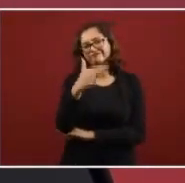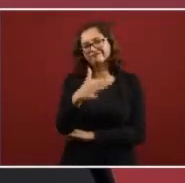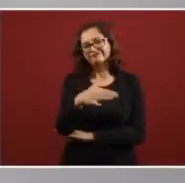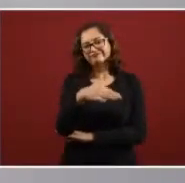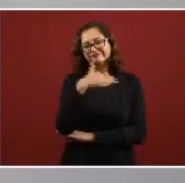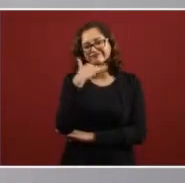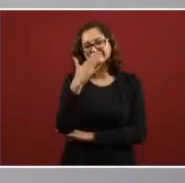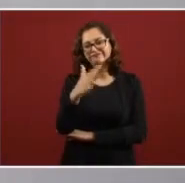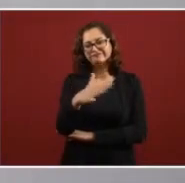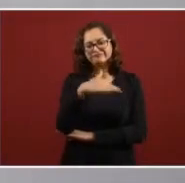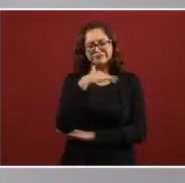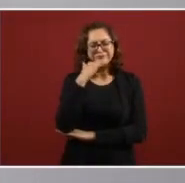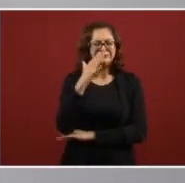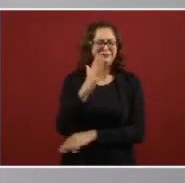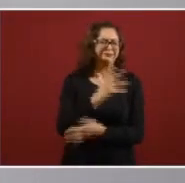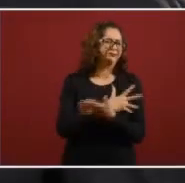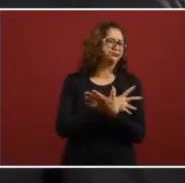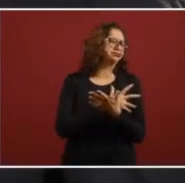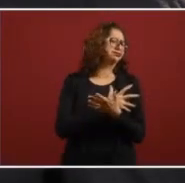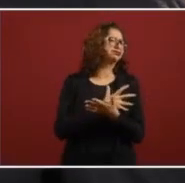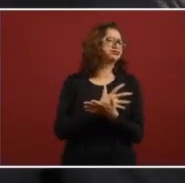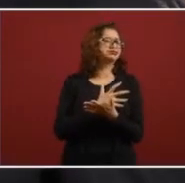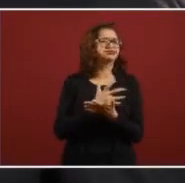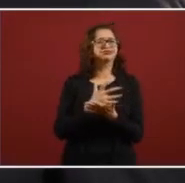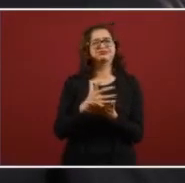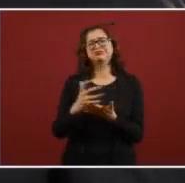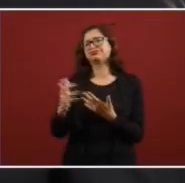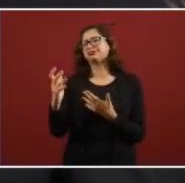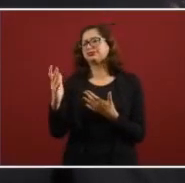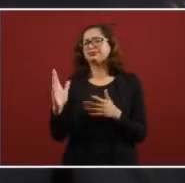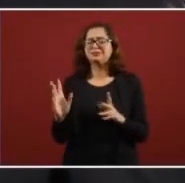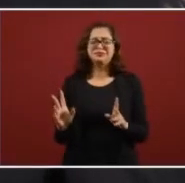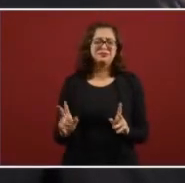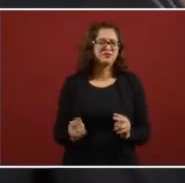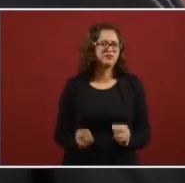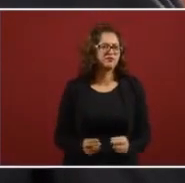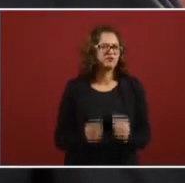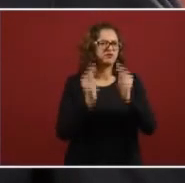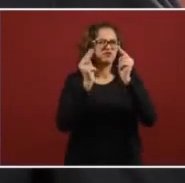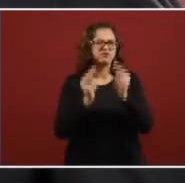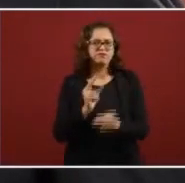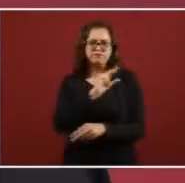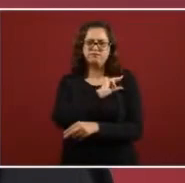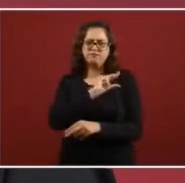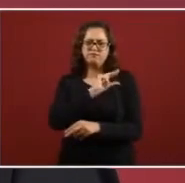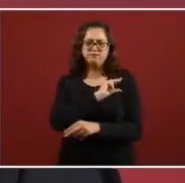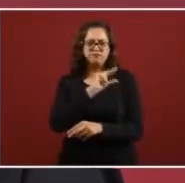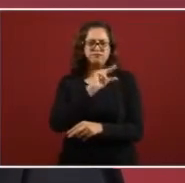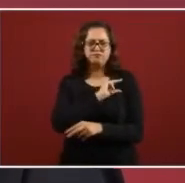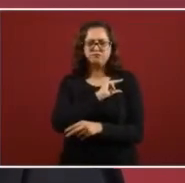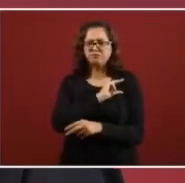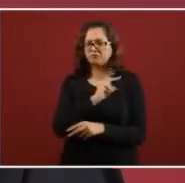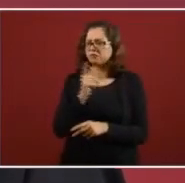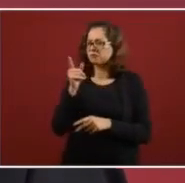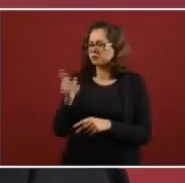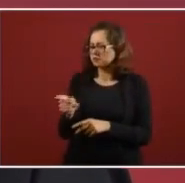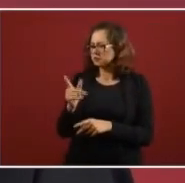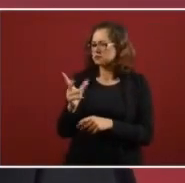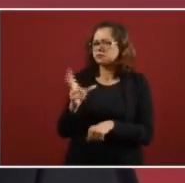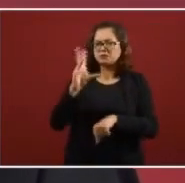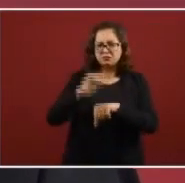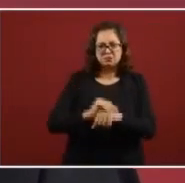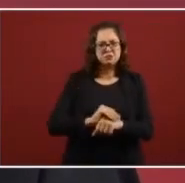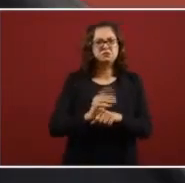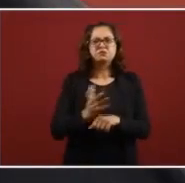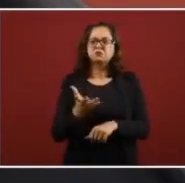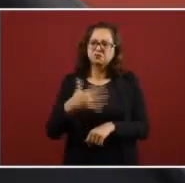comes in. En alta. Way high. Los negocios. And the businesses. La entrega de las concesiones para el petróleo.